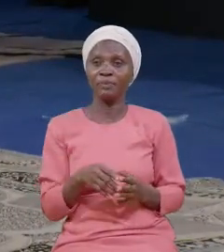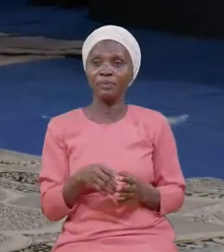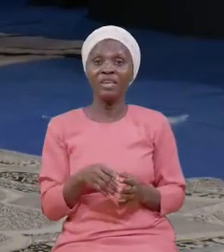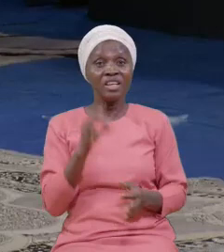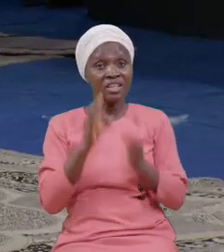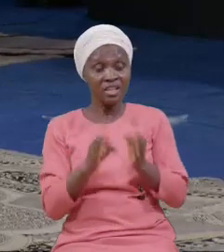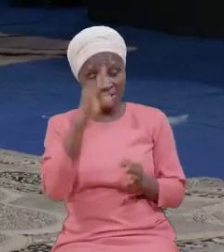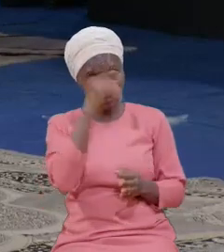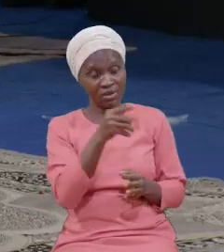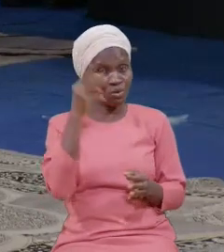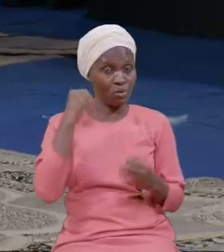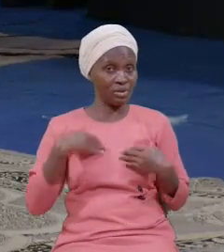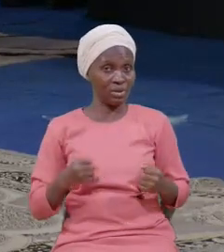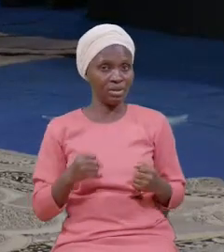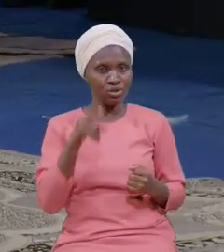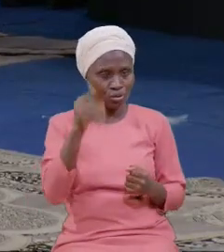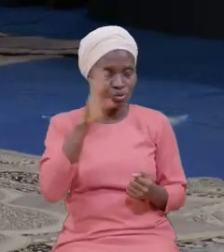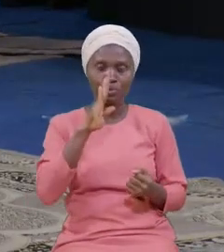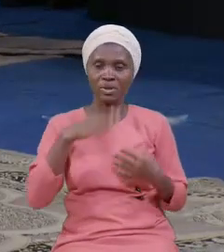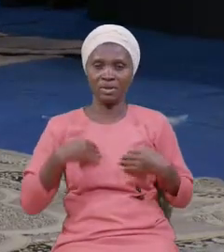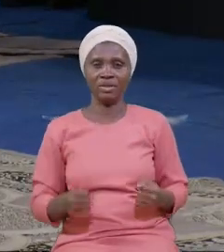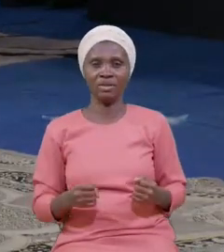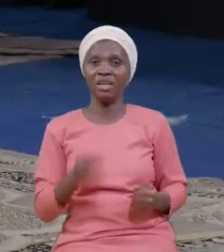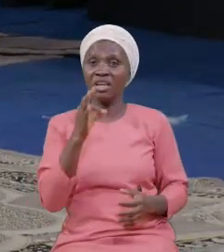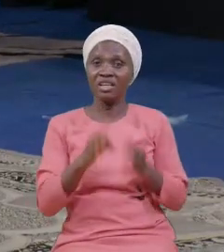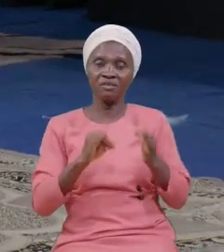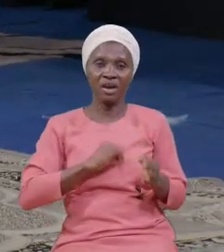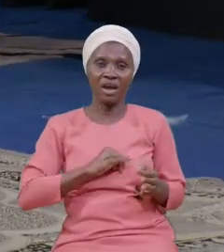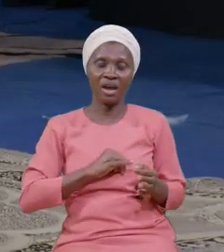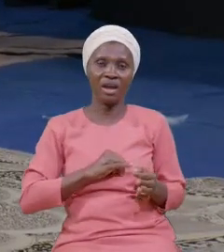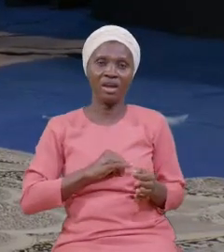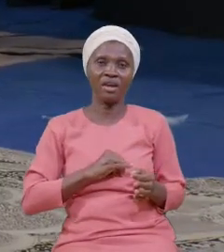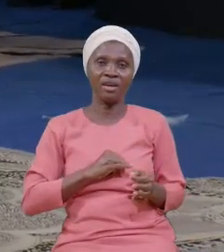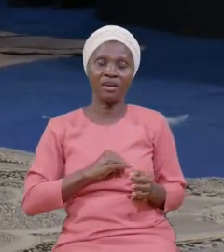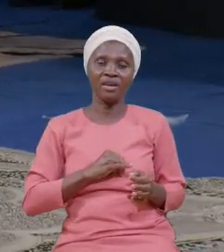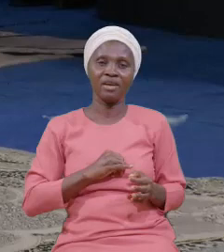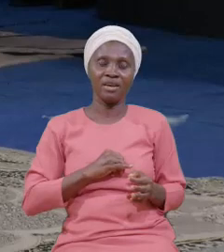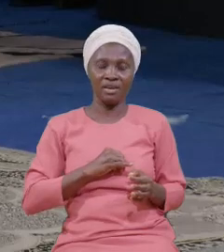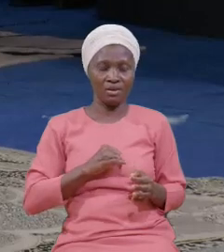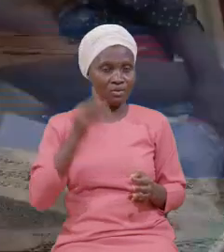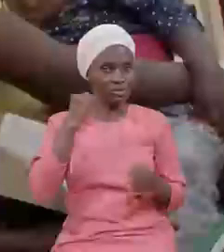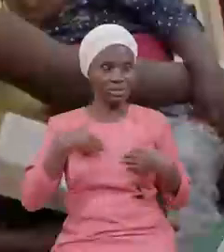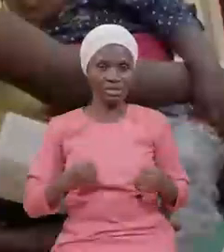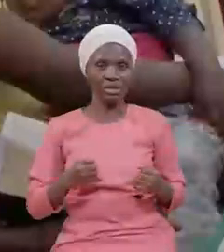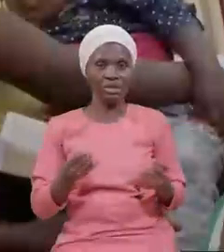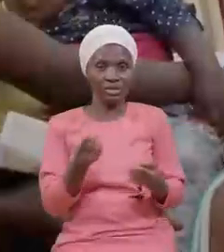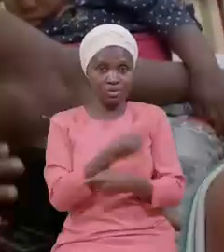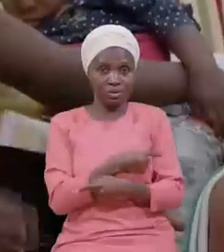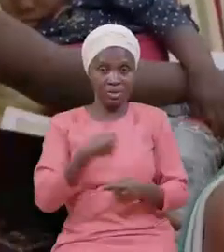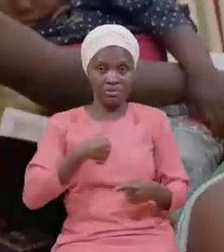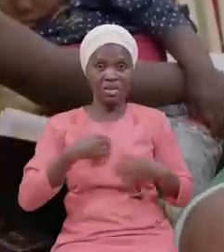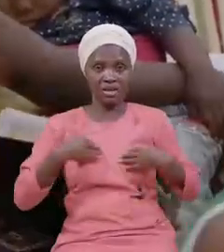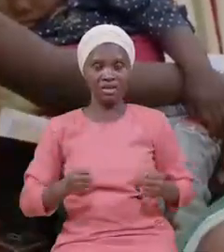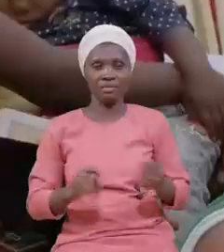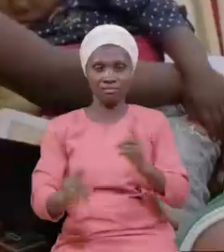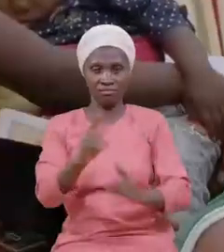was healed, then today I am healed. Anybody there? I am healed.